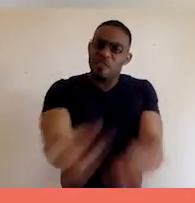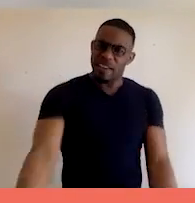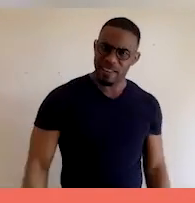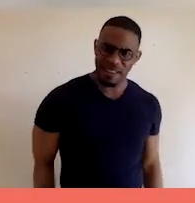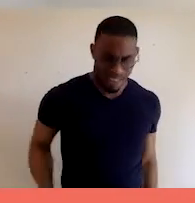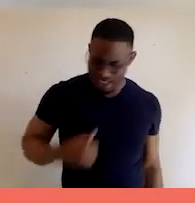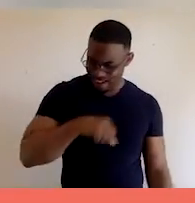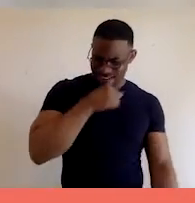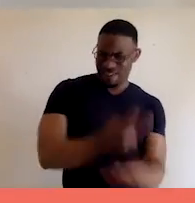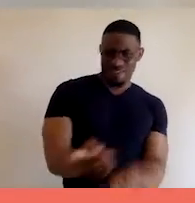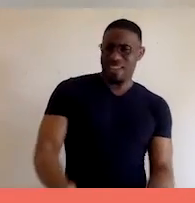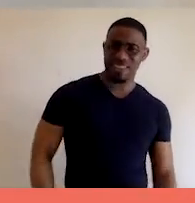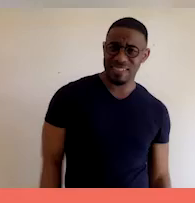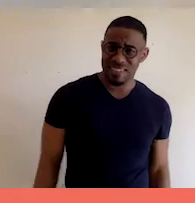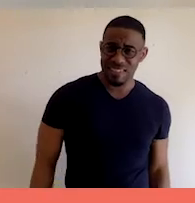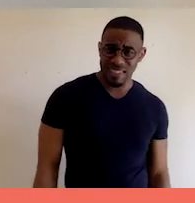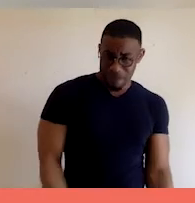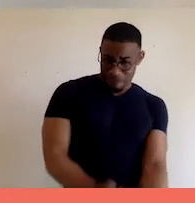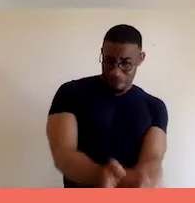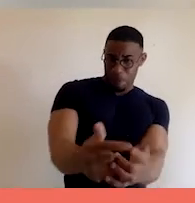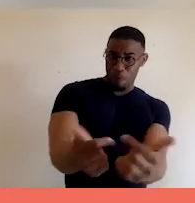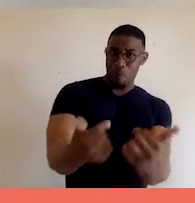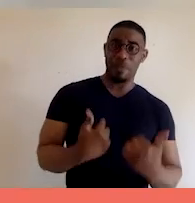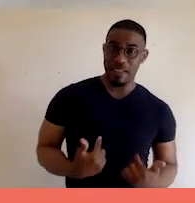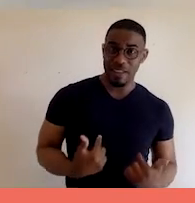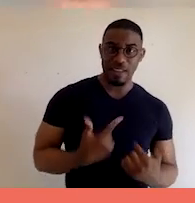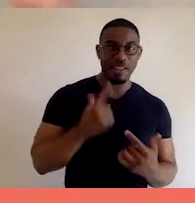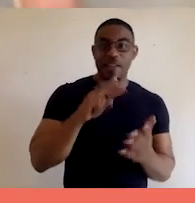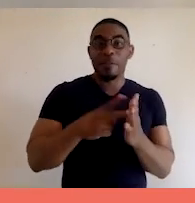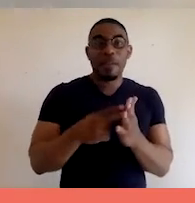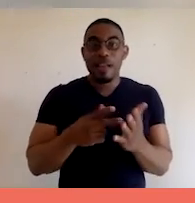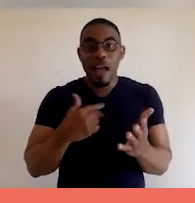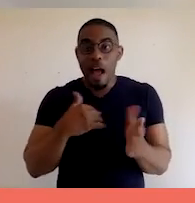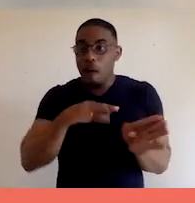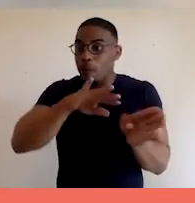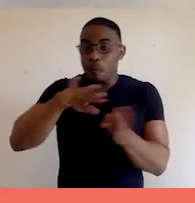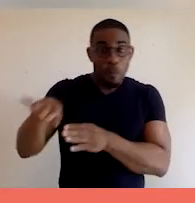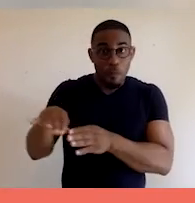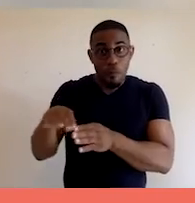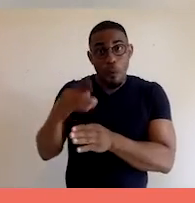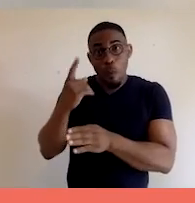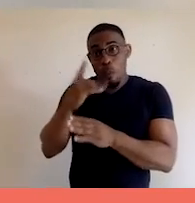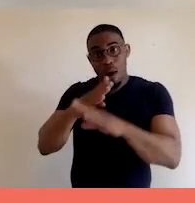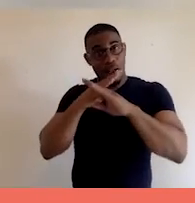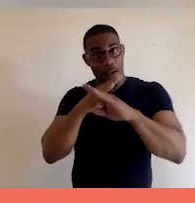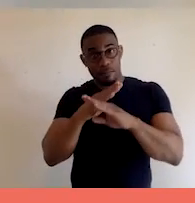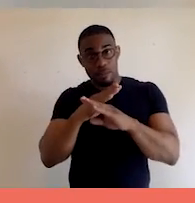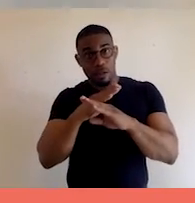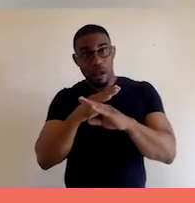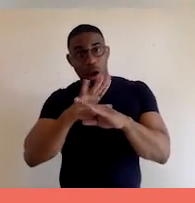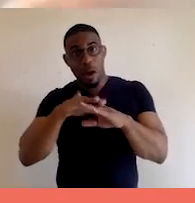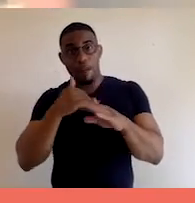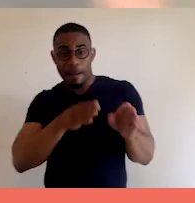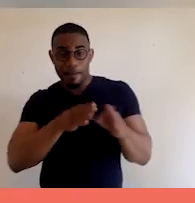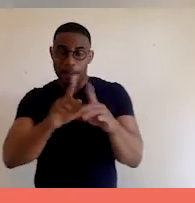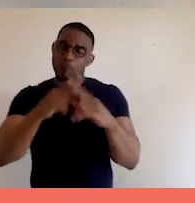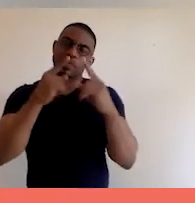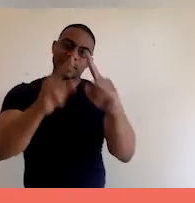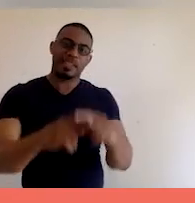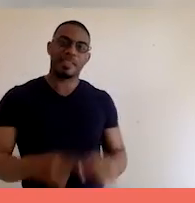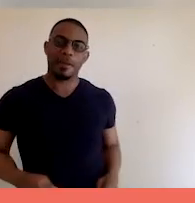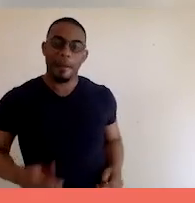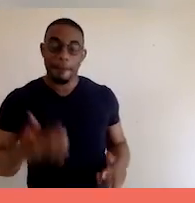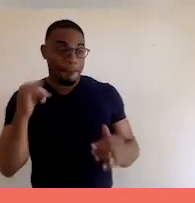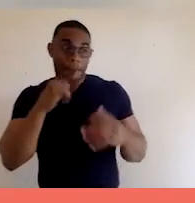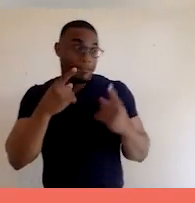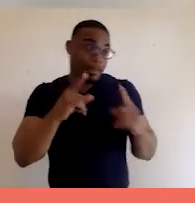I love failing. Failure to me just means I'm removing one obstacle on my path to success.